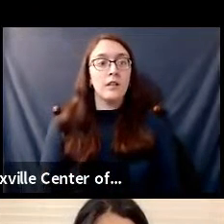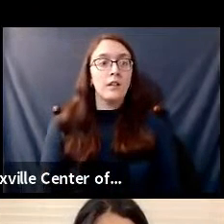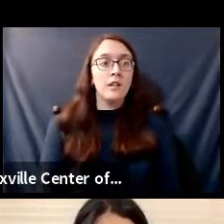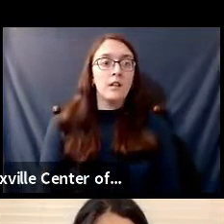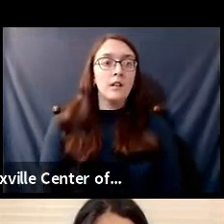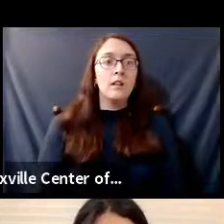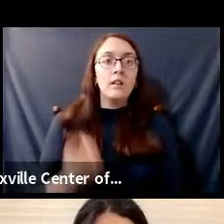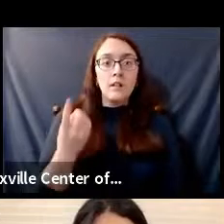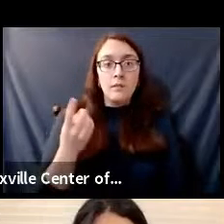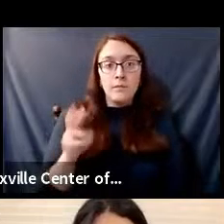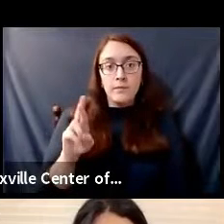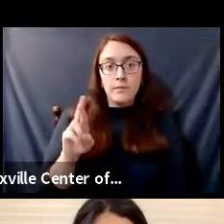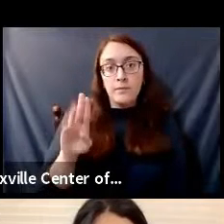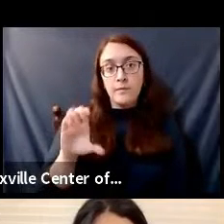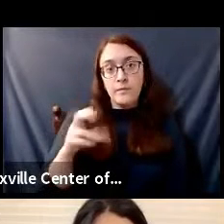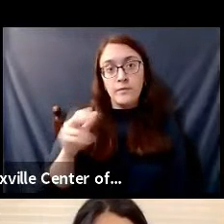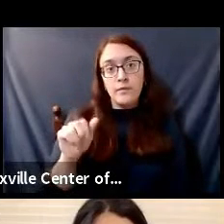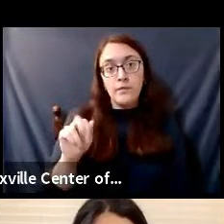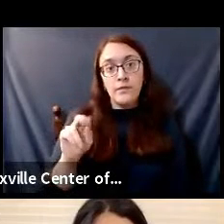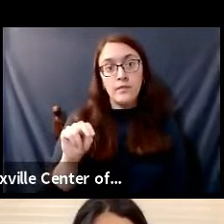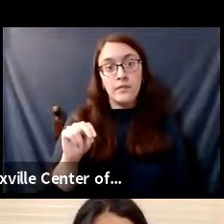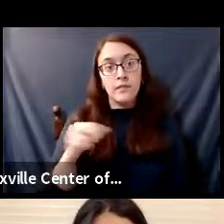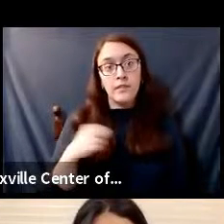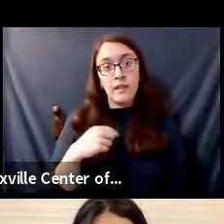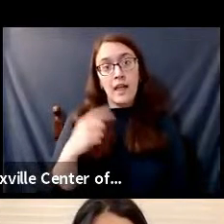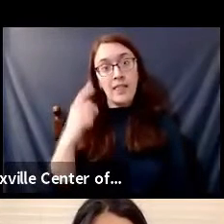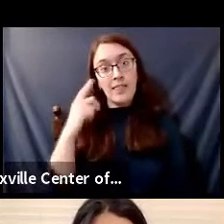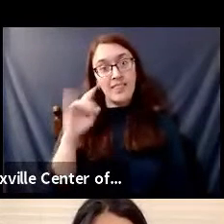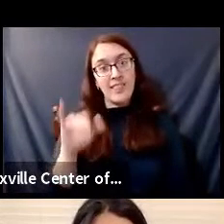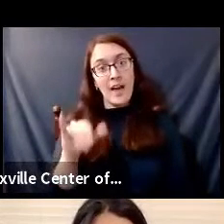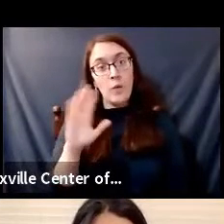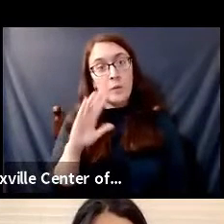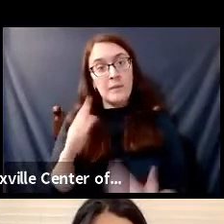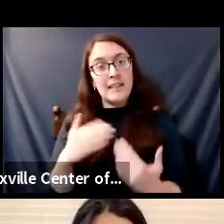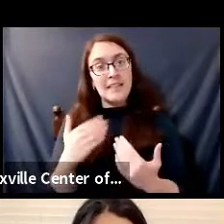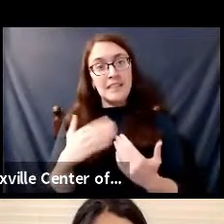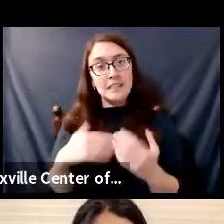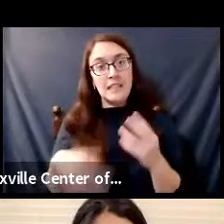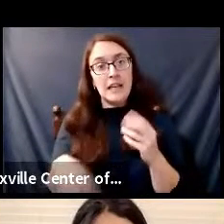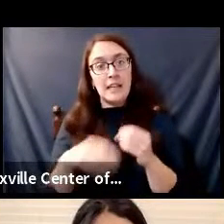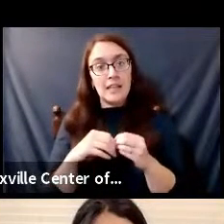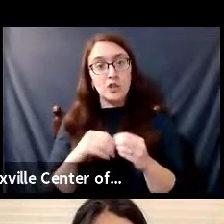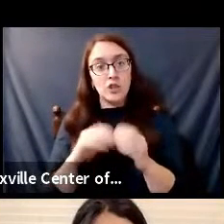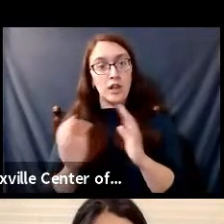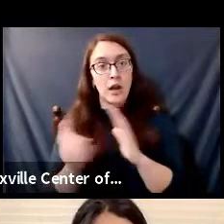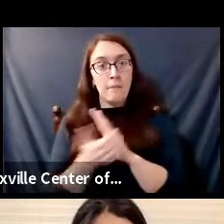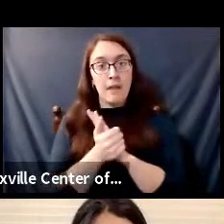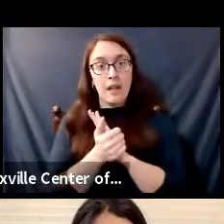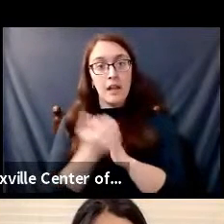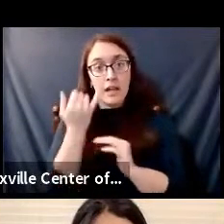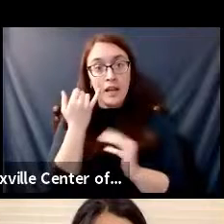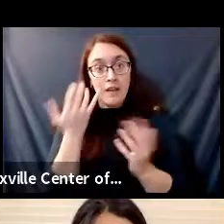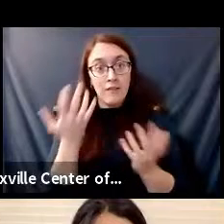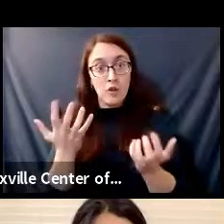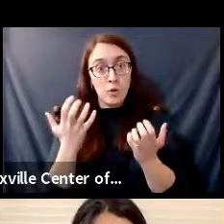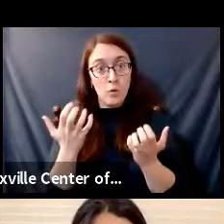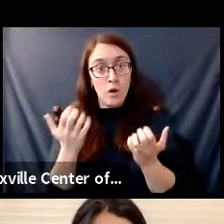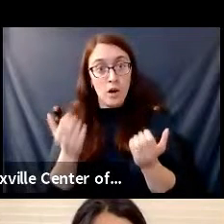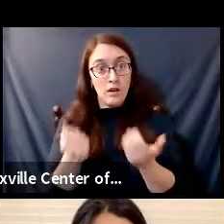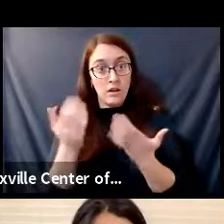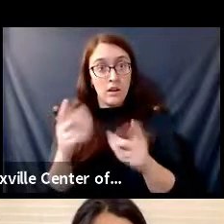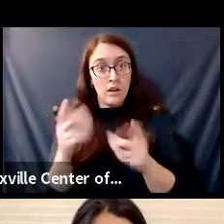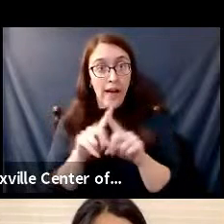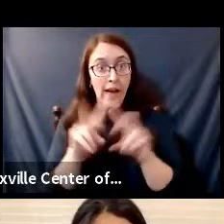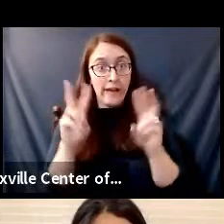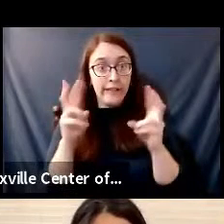I mean, I'm not opposed to that as a friendly amendment. Those are easy additions to make. So if you'd like to make that as a friendly amendment, I